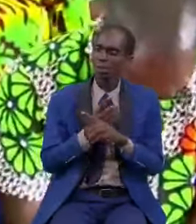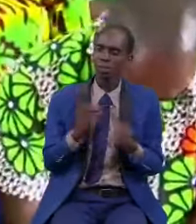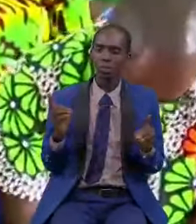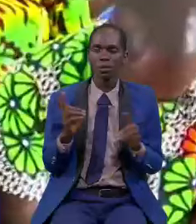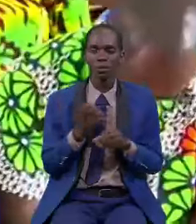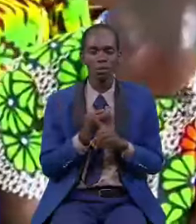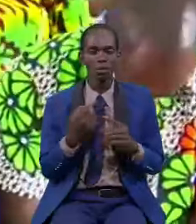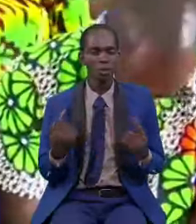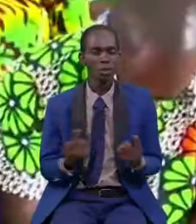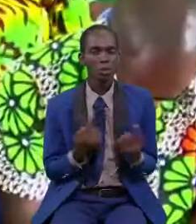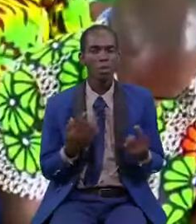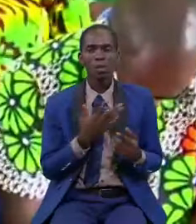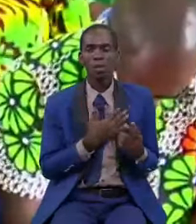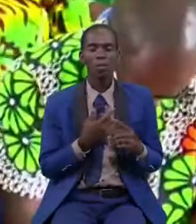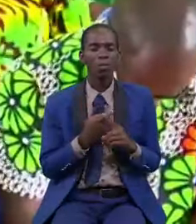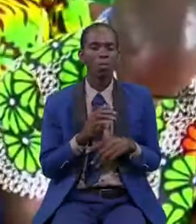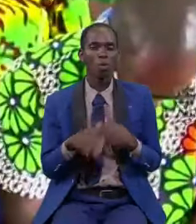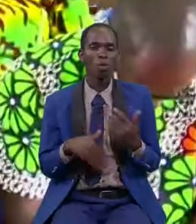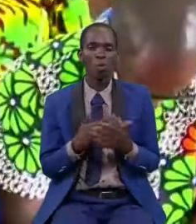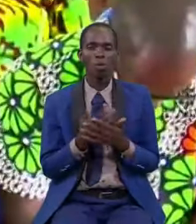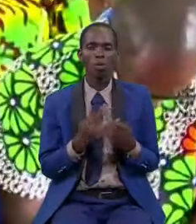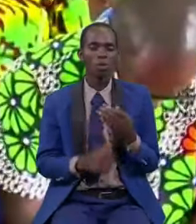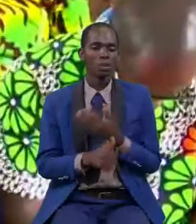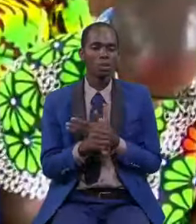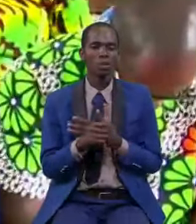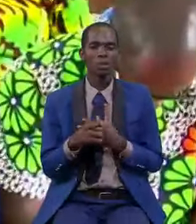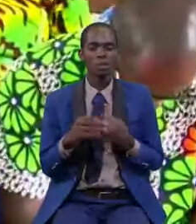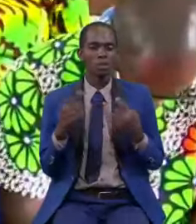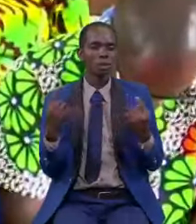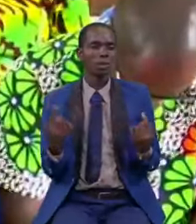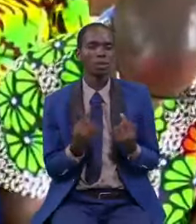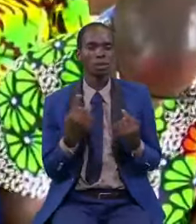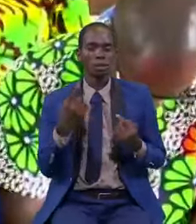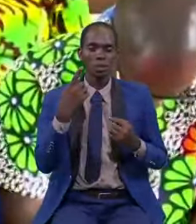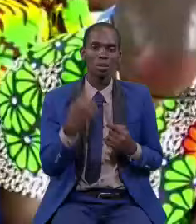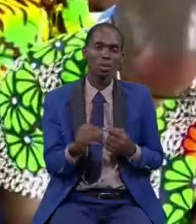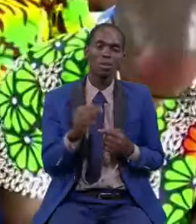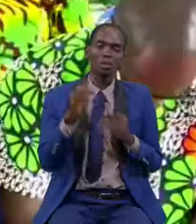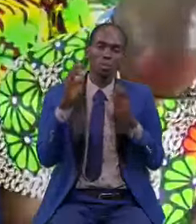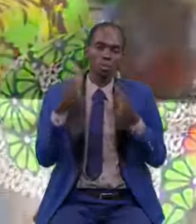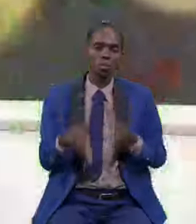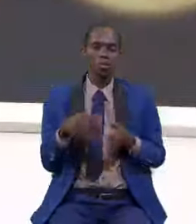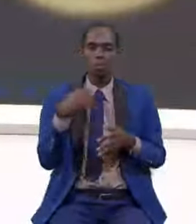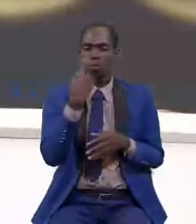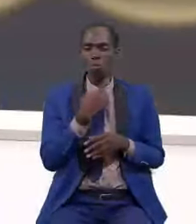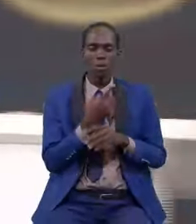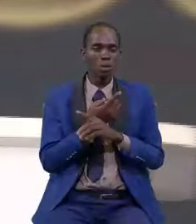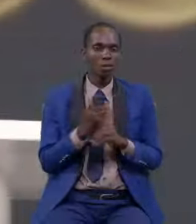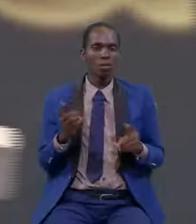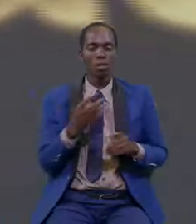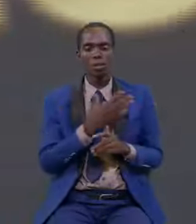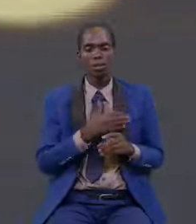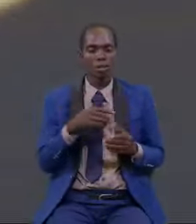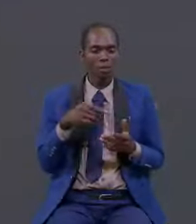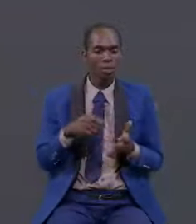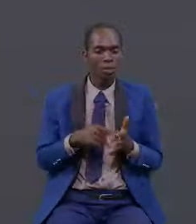all the consequences of sin. The one who delivers and gives acceptable